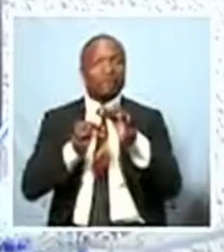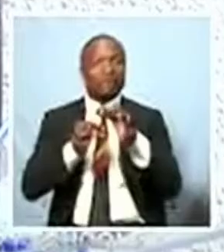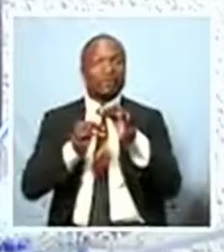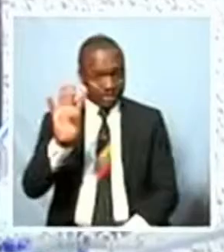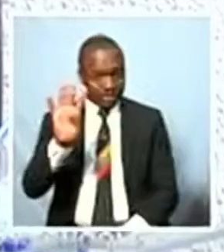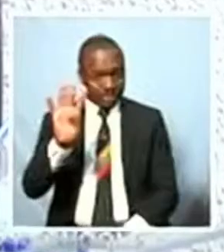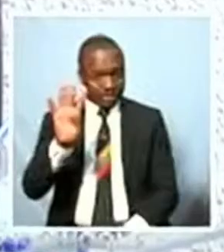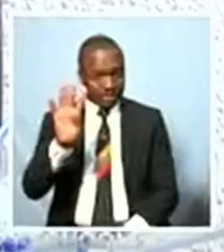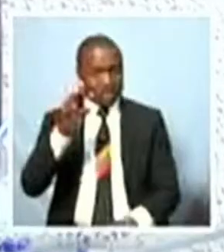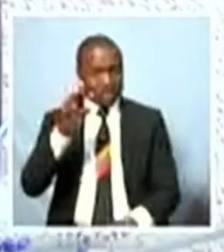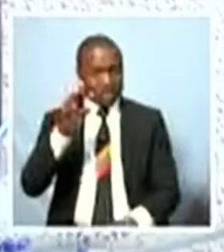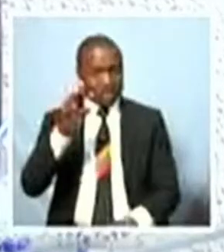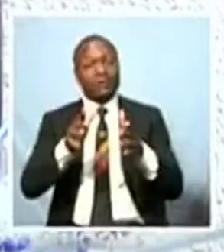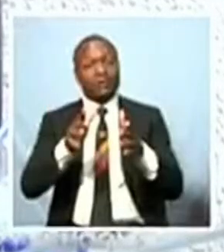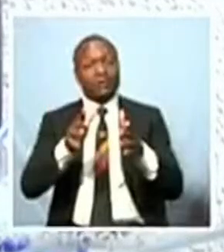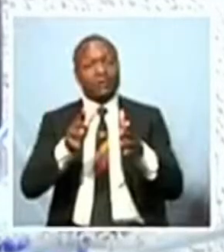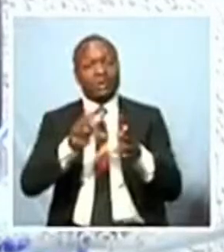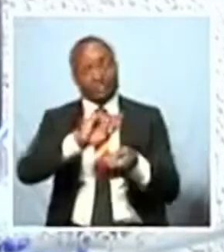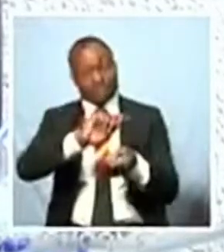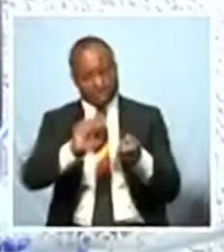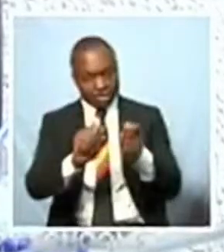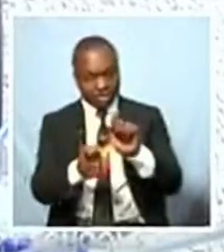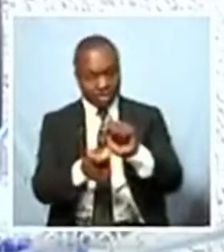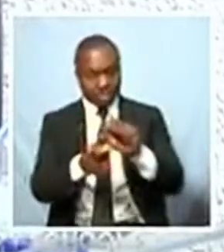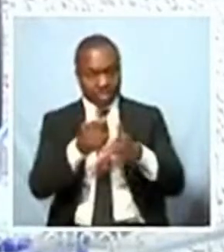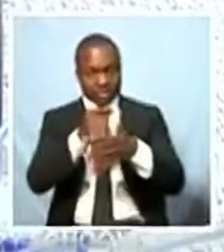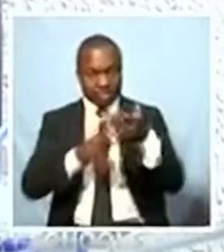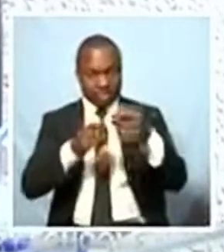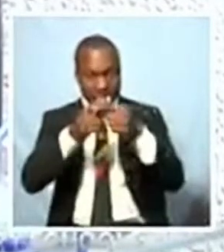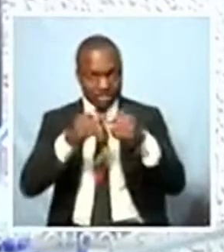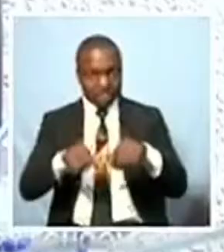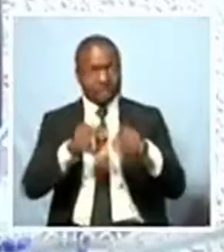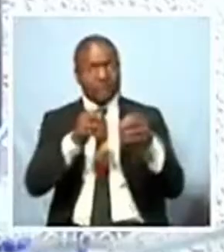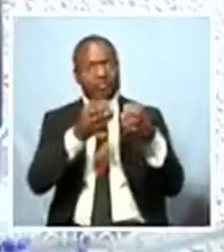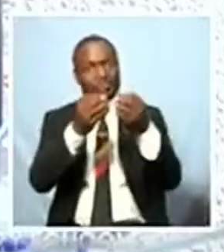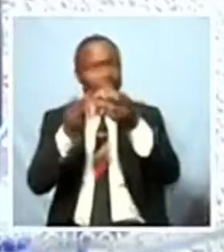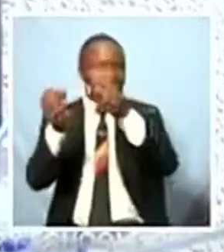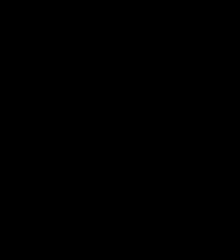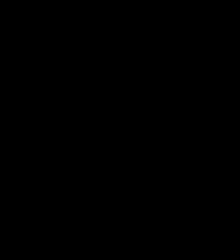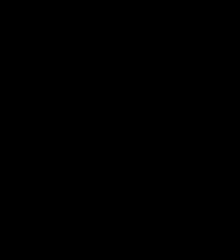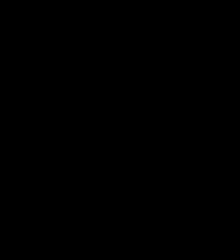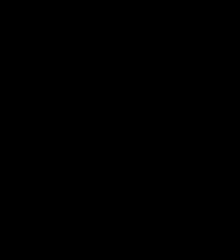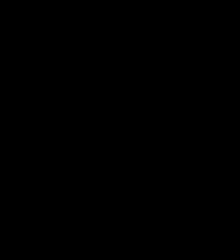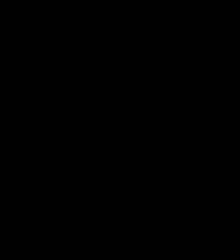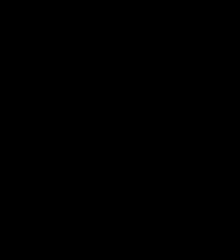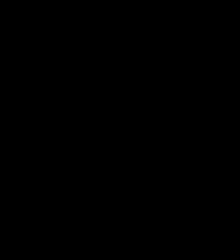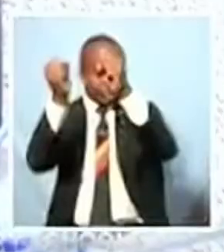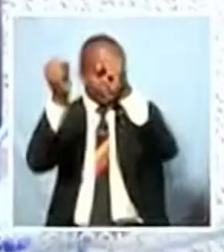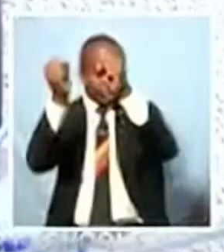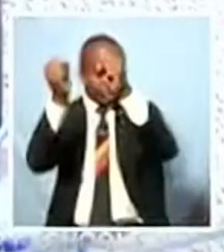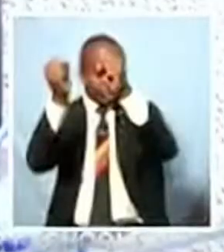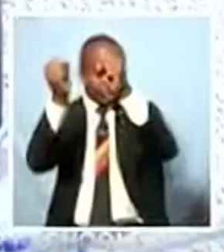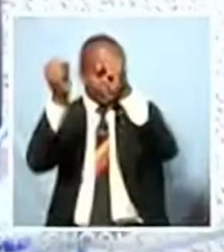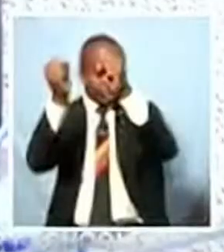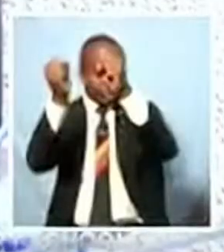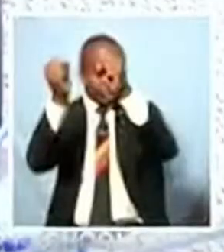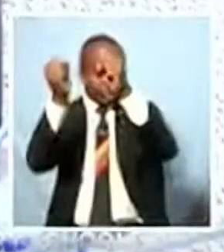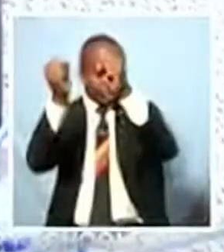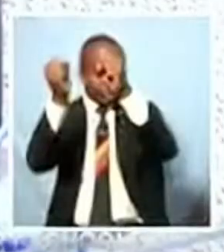Whenever there's a big change, what occurs is that a lot of structural shifts. It takes